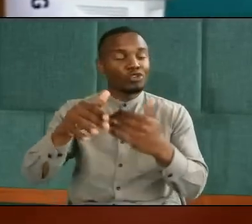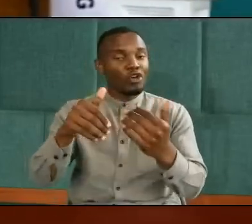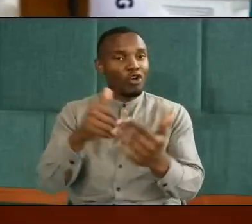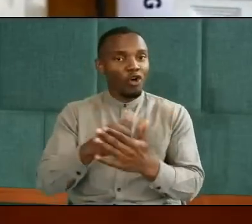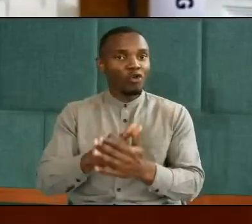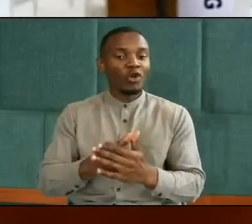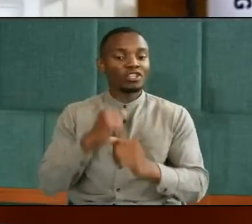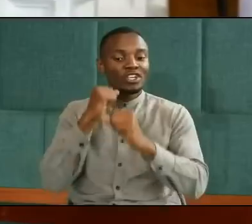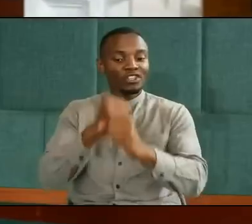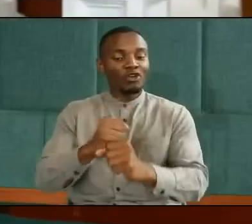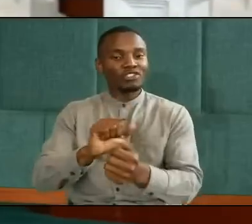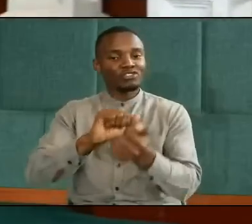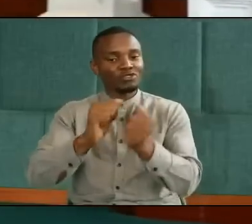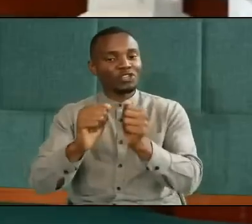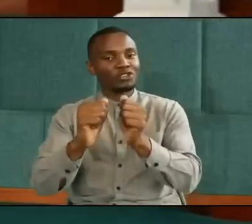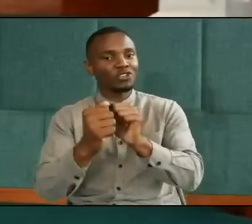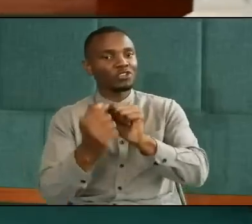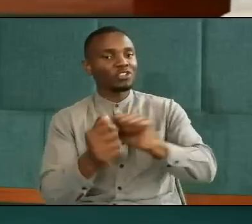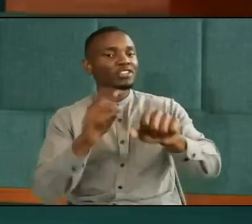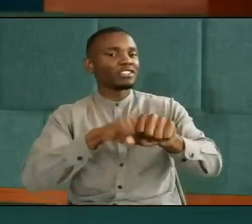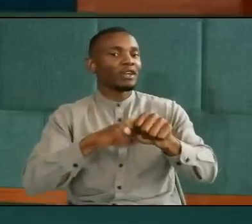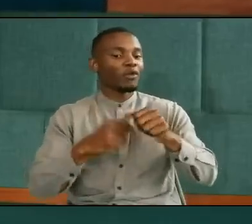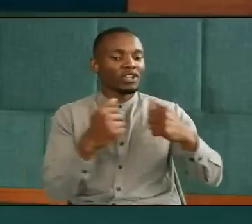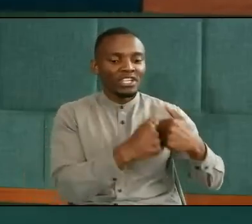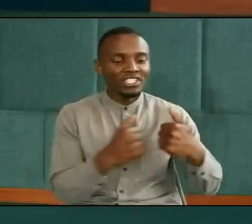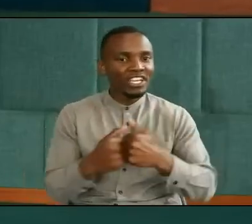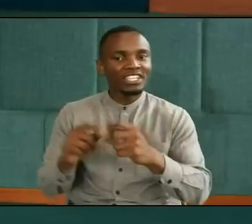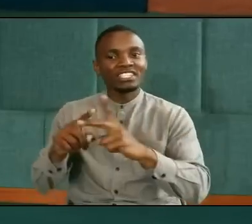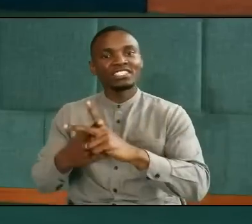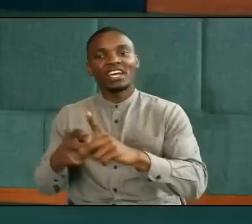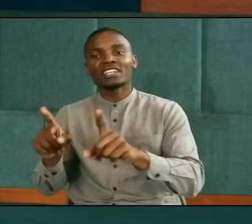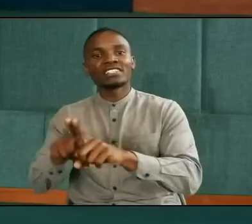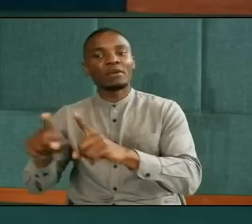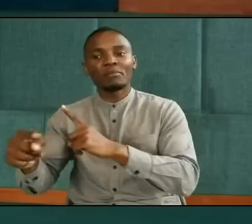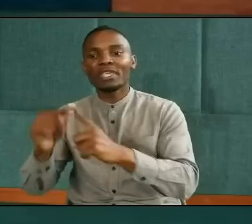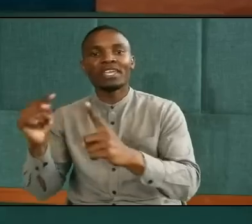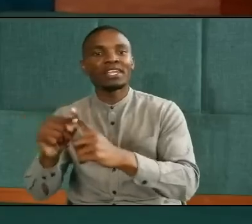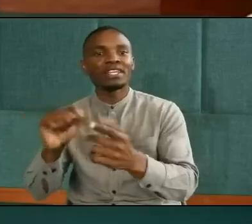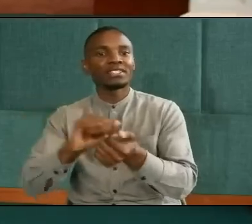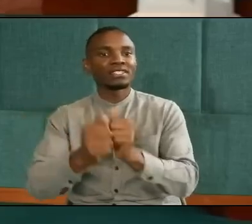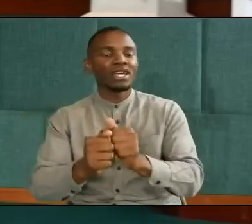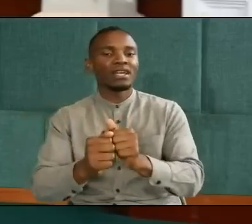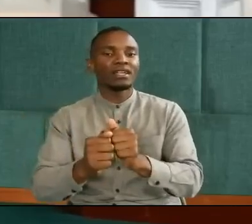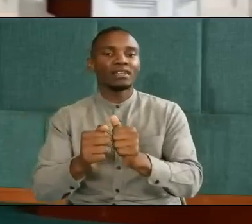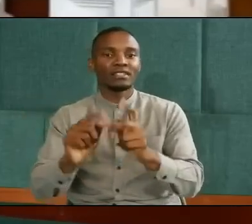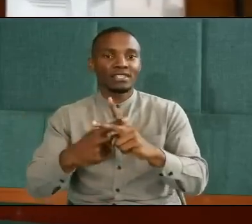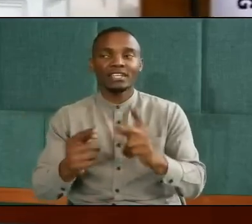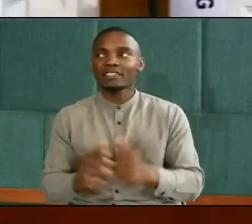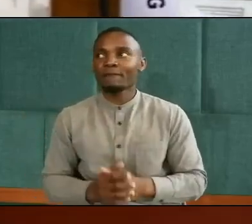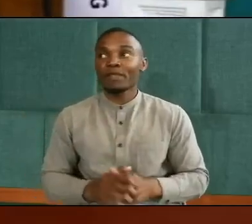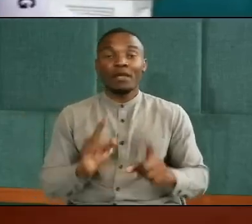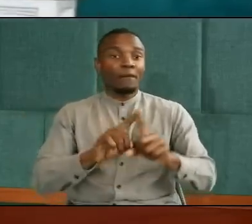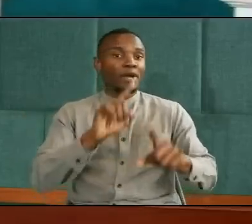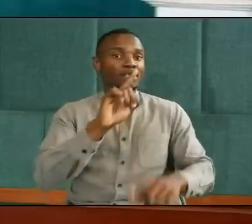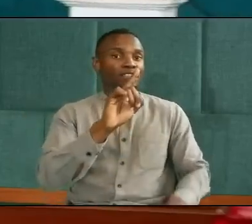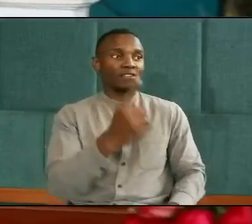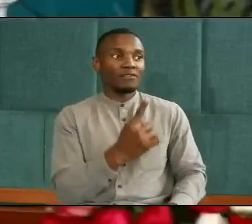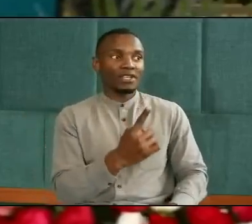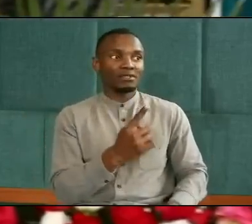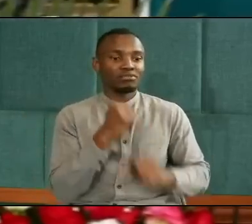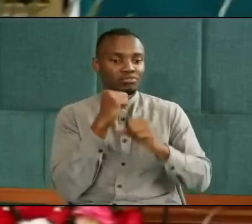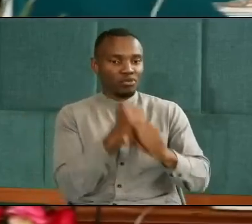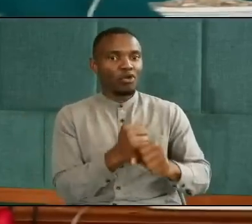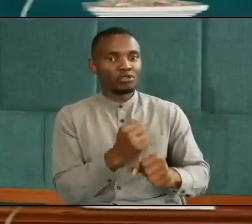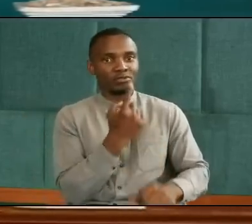corruption starts and as tribulation starts and as persecution starts. You can tell what's happening on planet Earth. But that's a sample of the